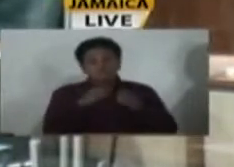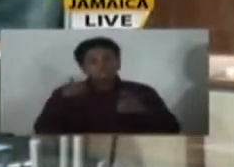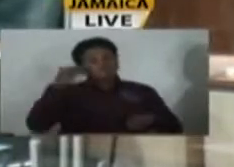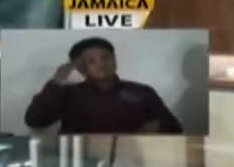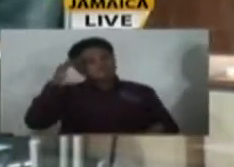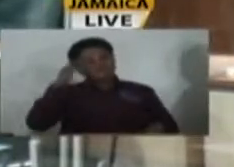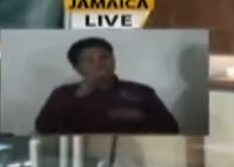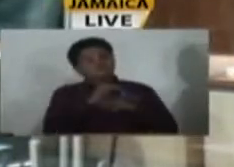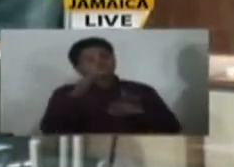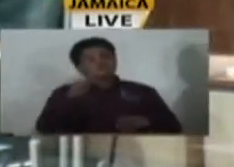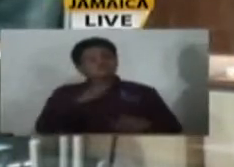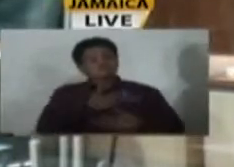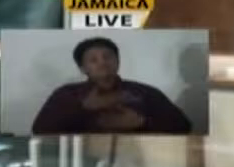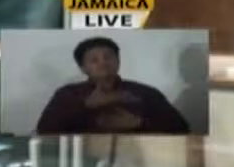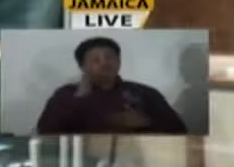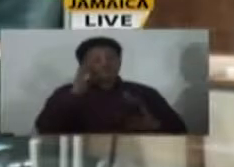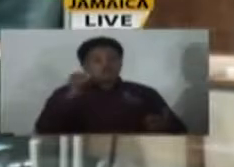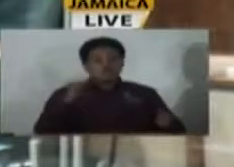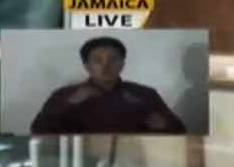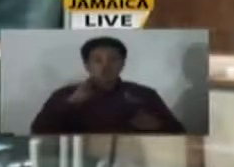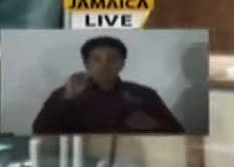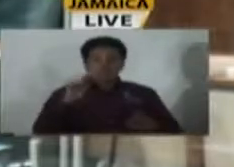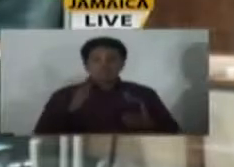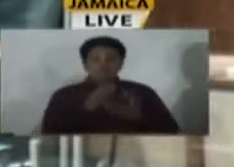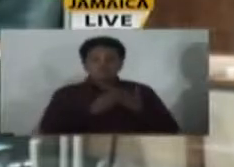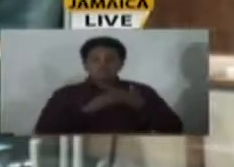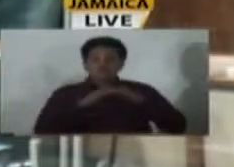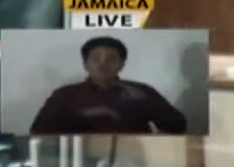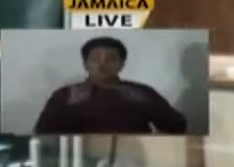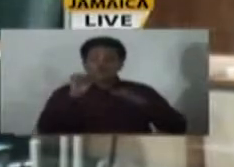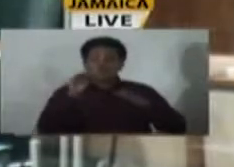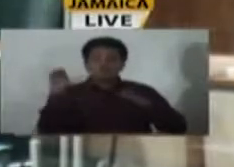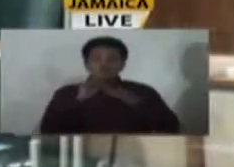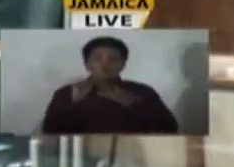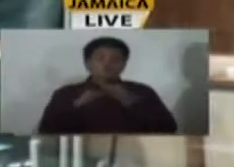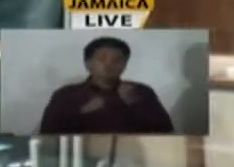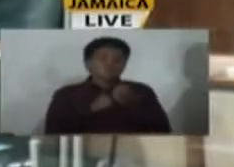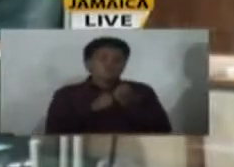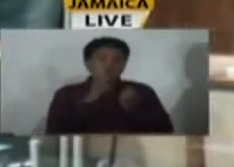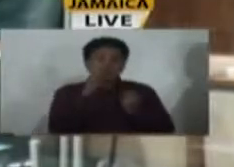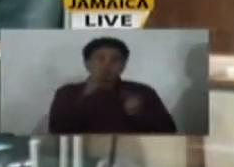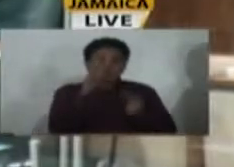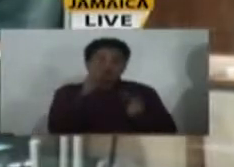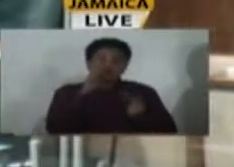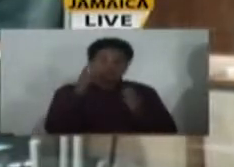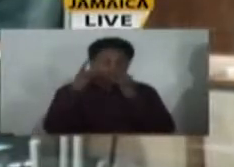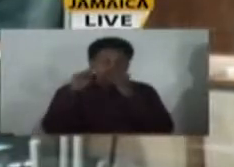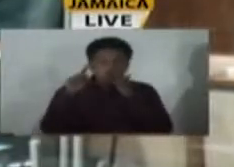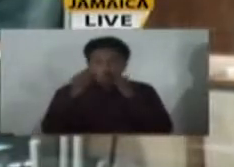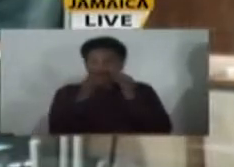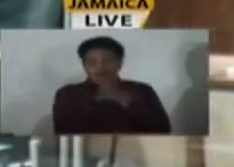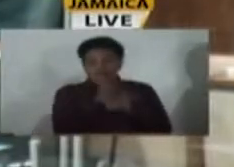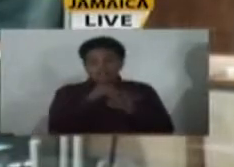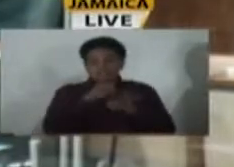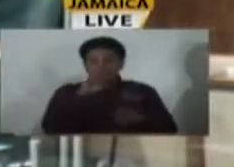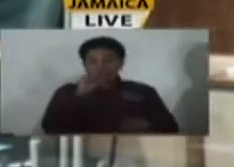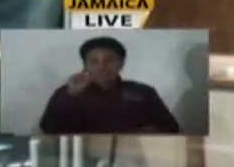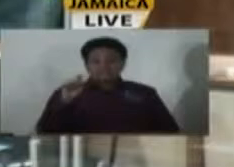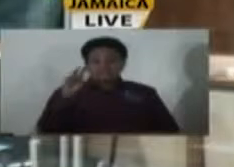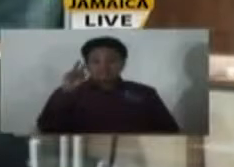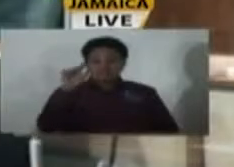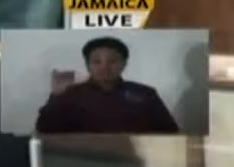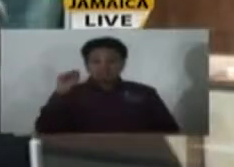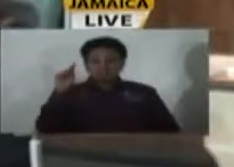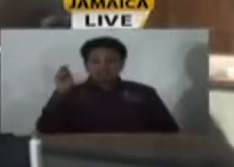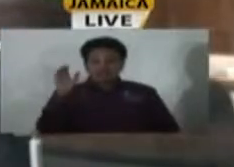capital budget includes just under $1 billion to support irrigation of arable lands in Essex Valley and in St. Catherine and in